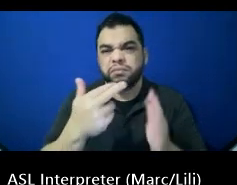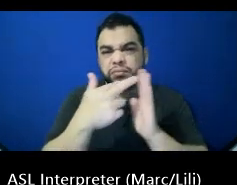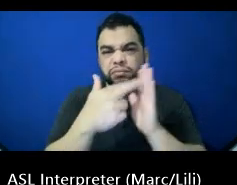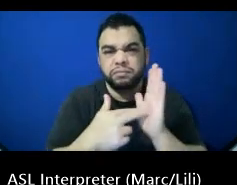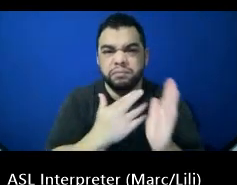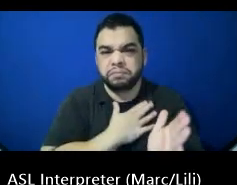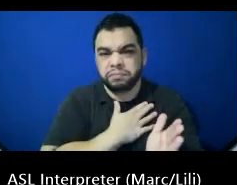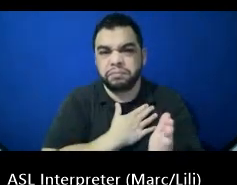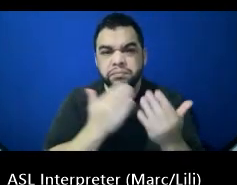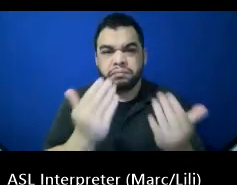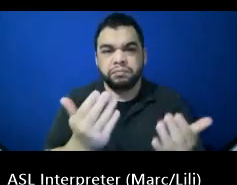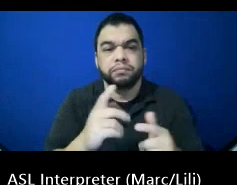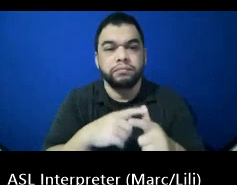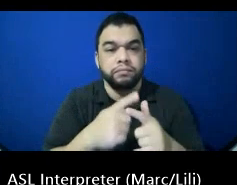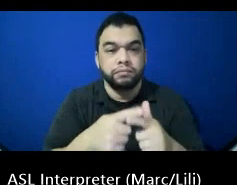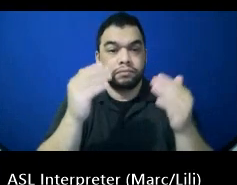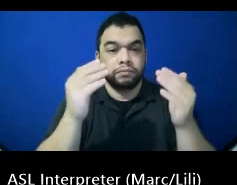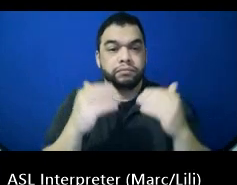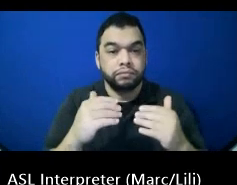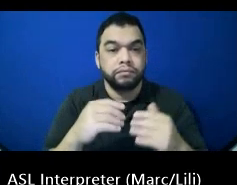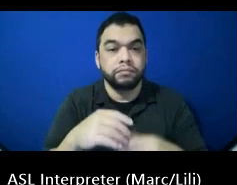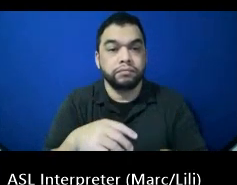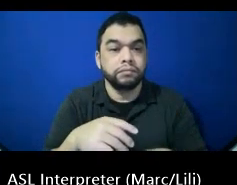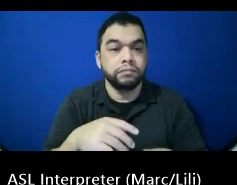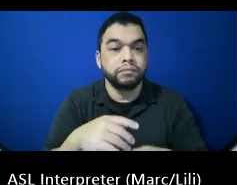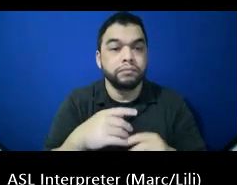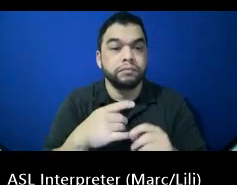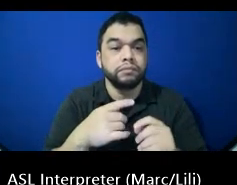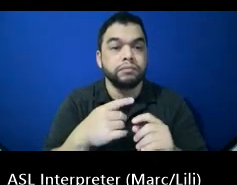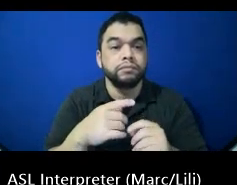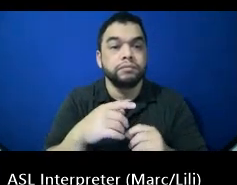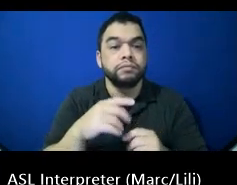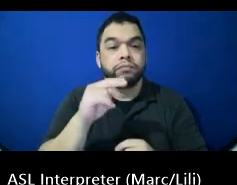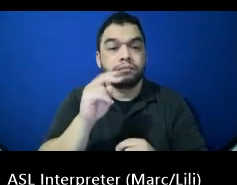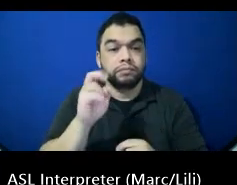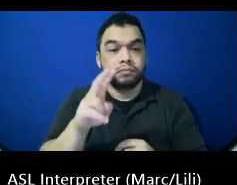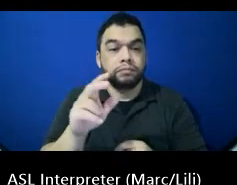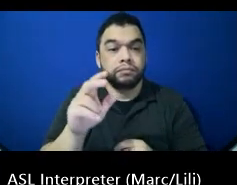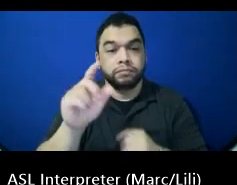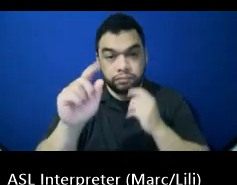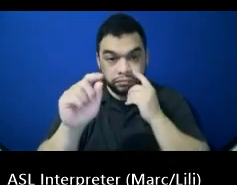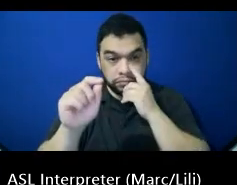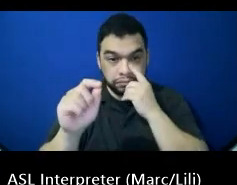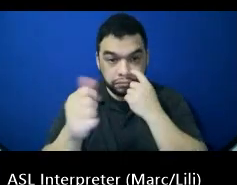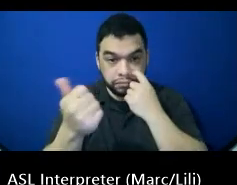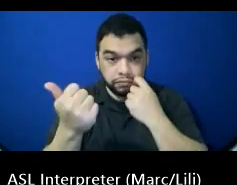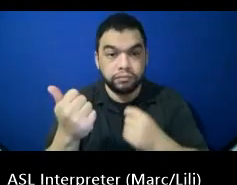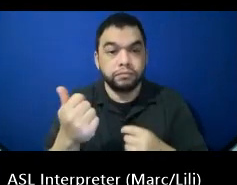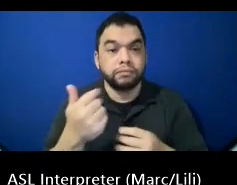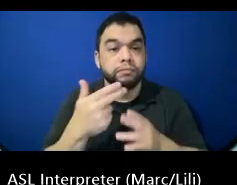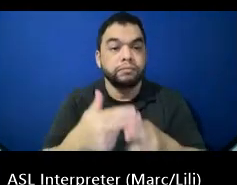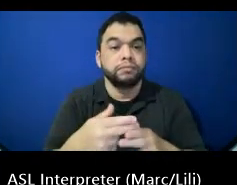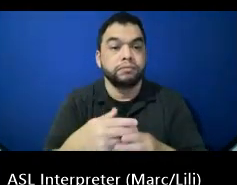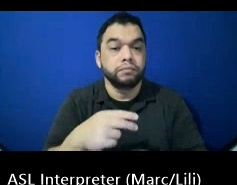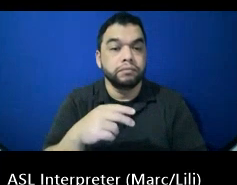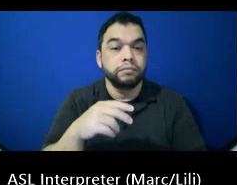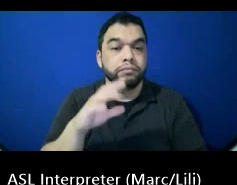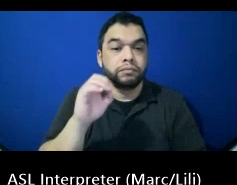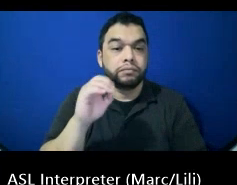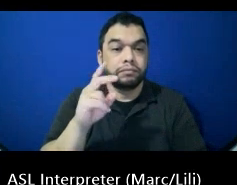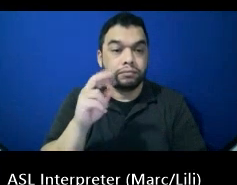there. And then we are going to have the how to join